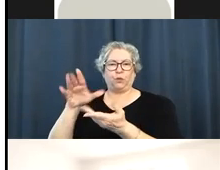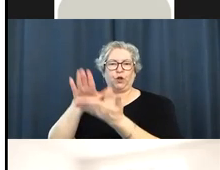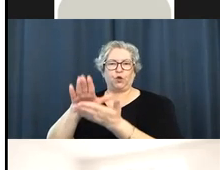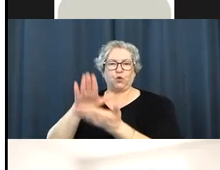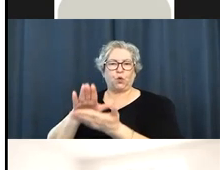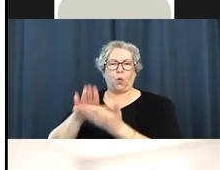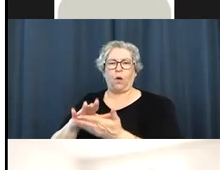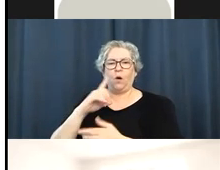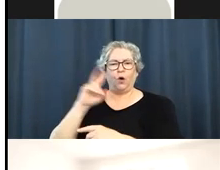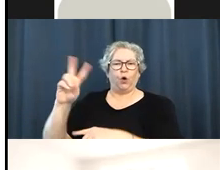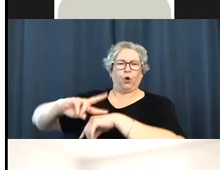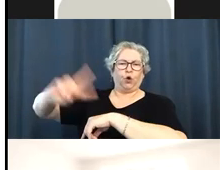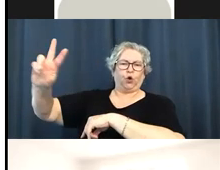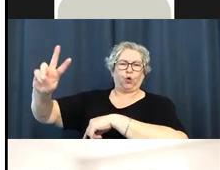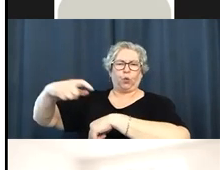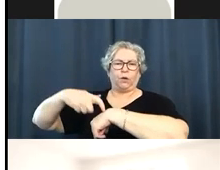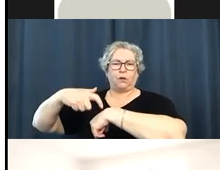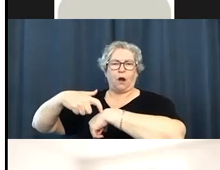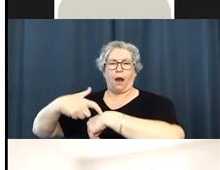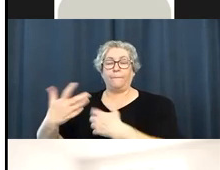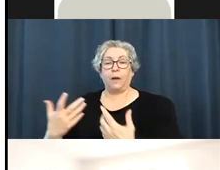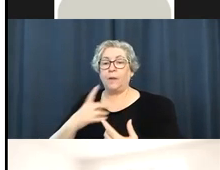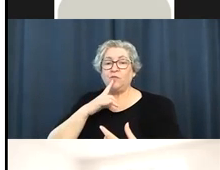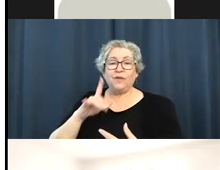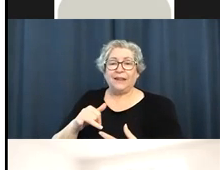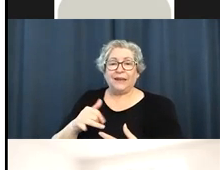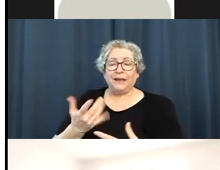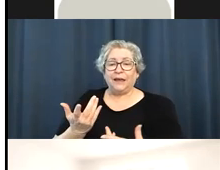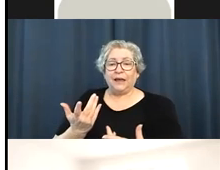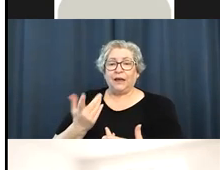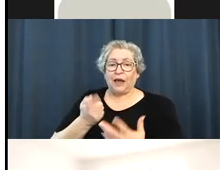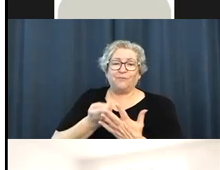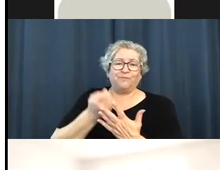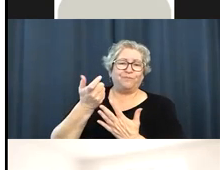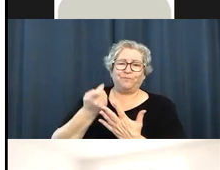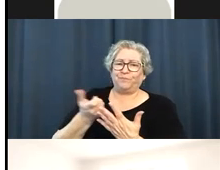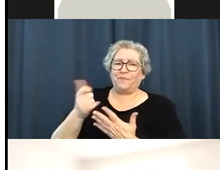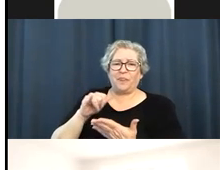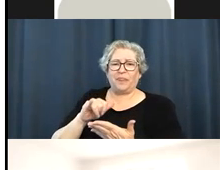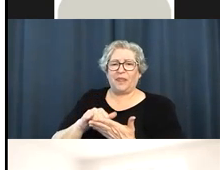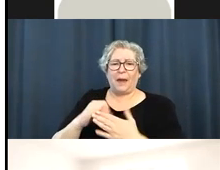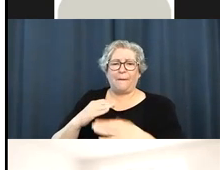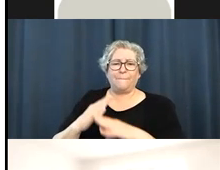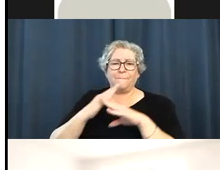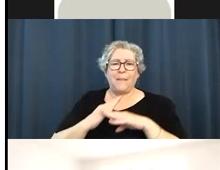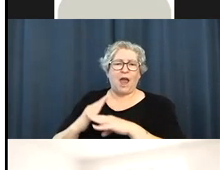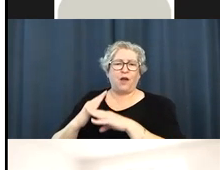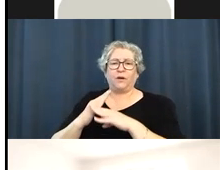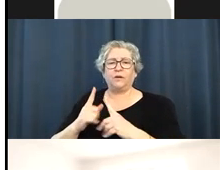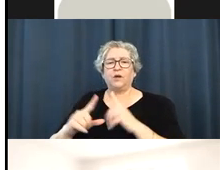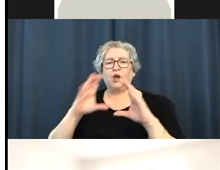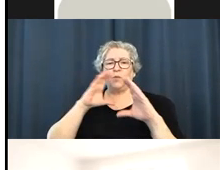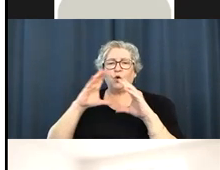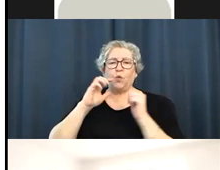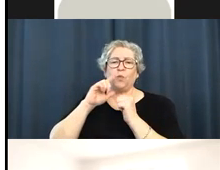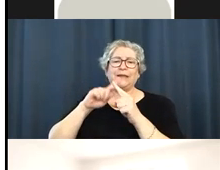p.m., right? And the reality of it is though, that you can eliminate that barrier by communicating with school